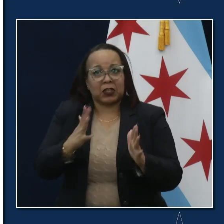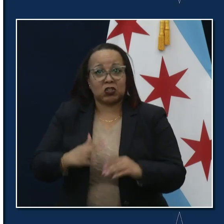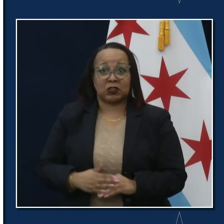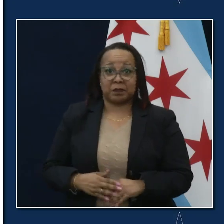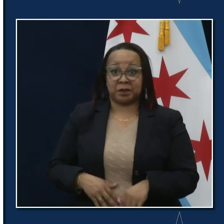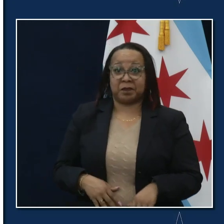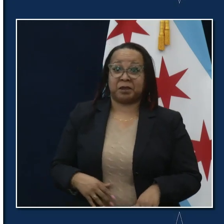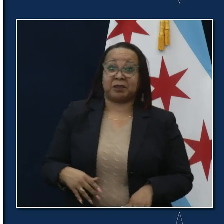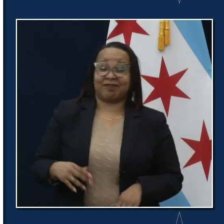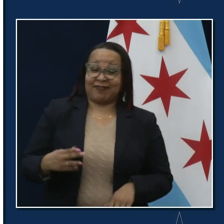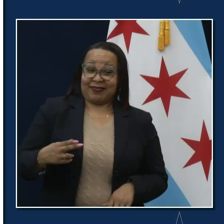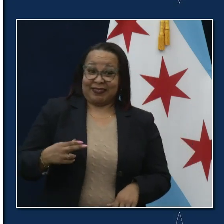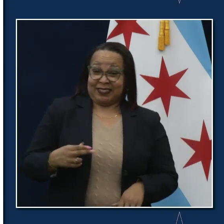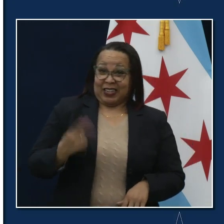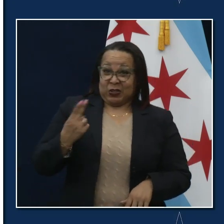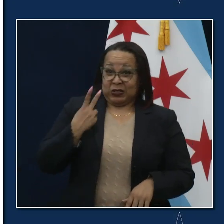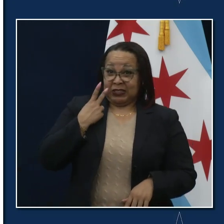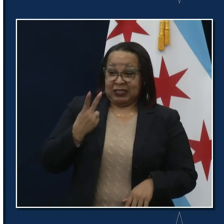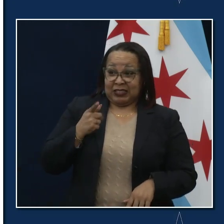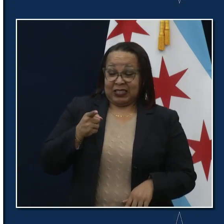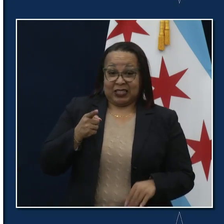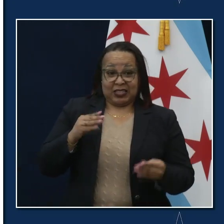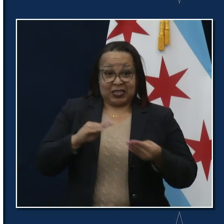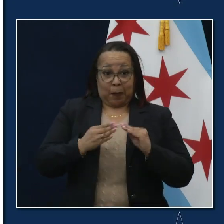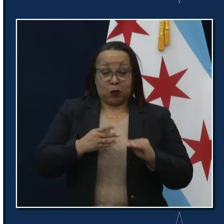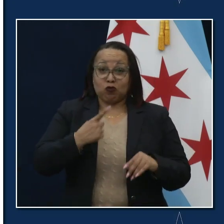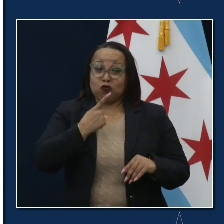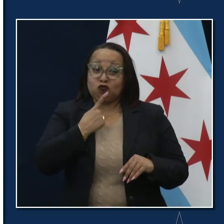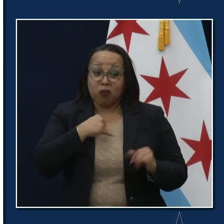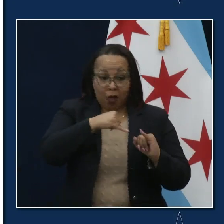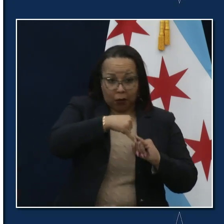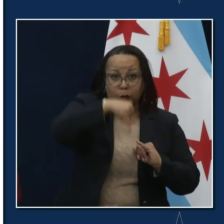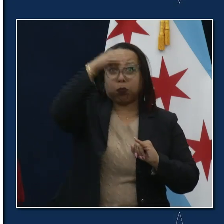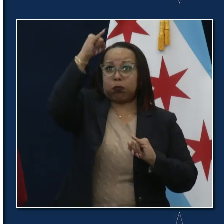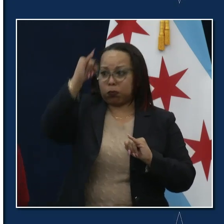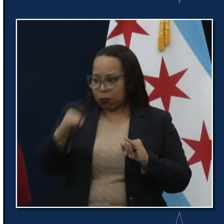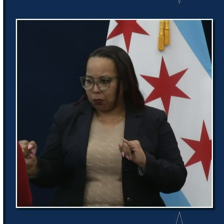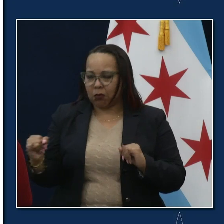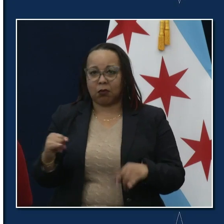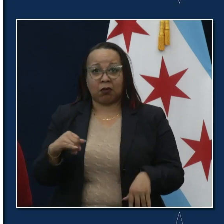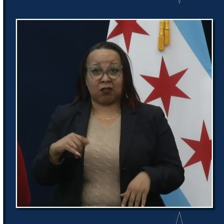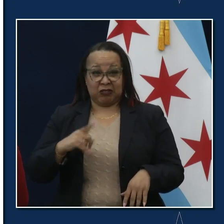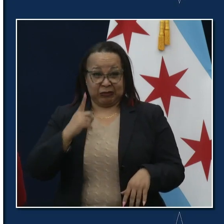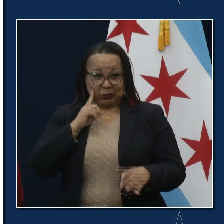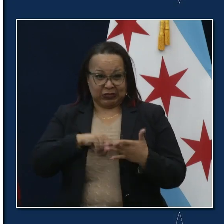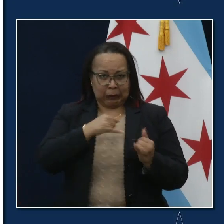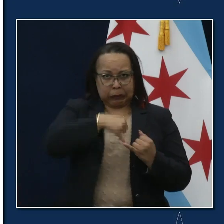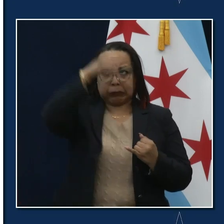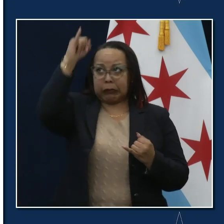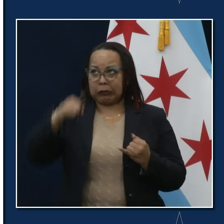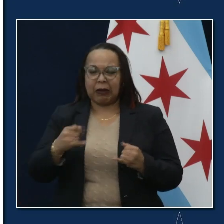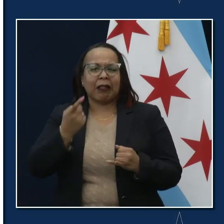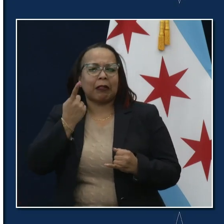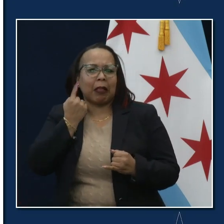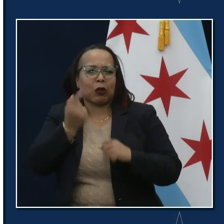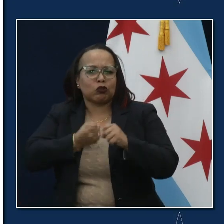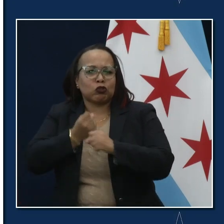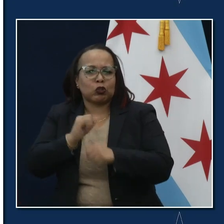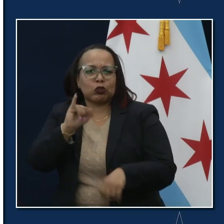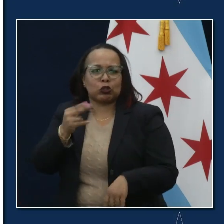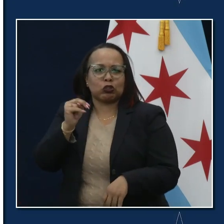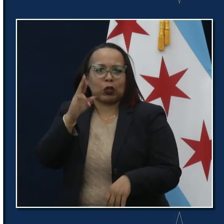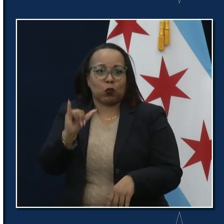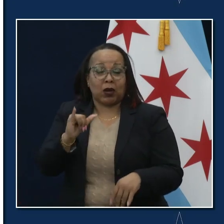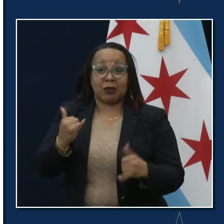here is worse. So you see that the red line is higher. That really big peak was last January. But even